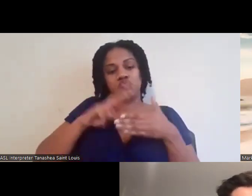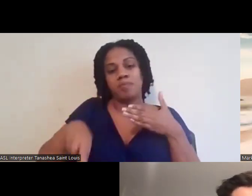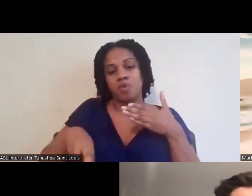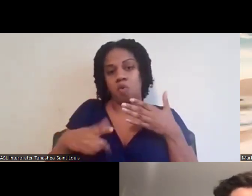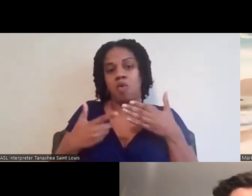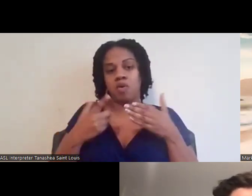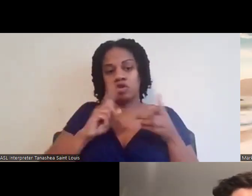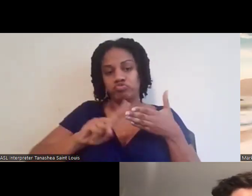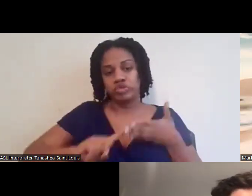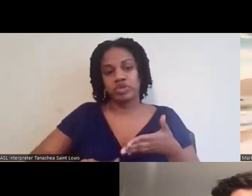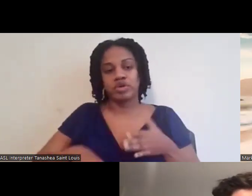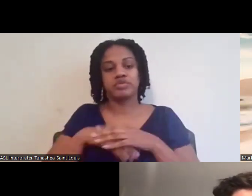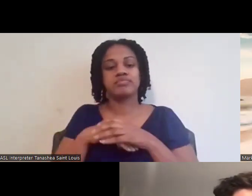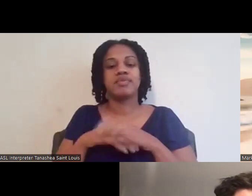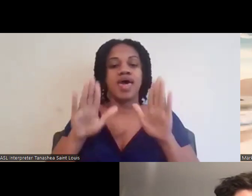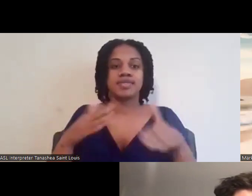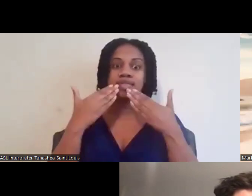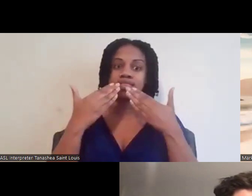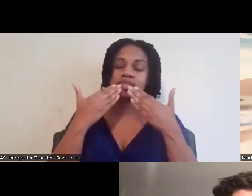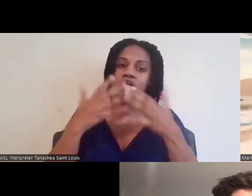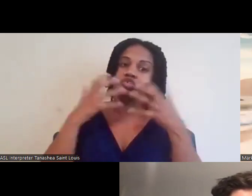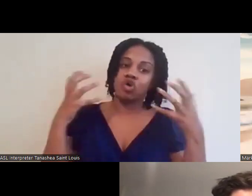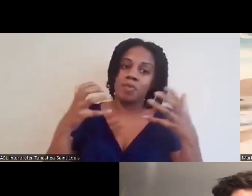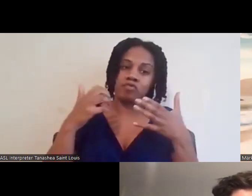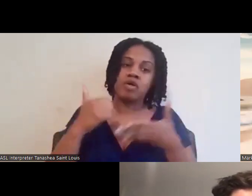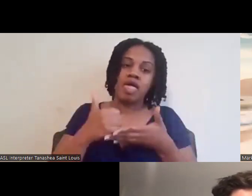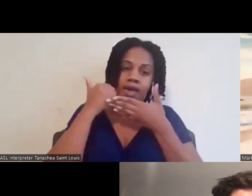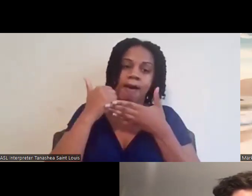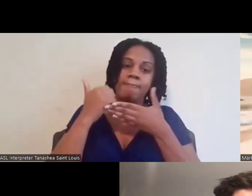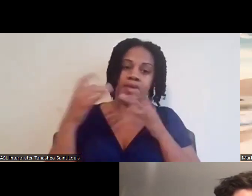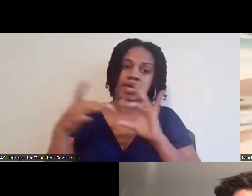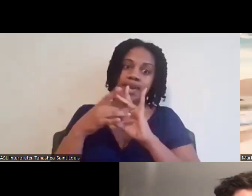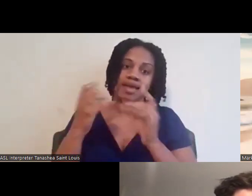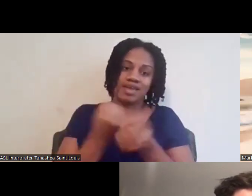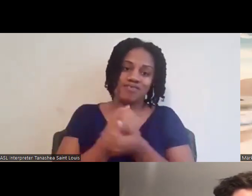research. Excellent. Thank you so much for helping me connect everything.